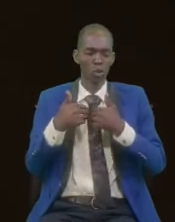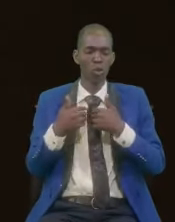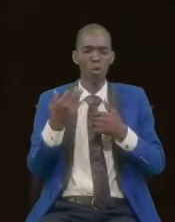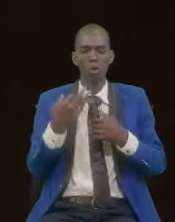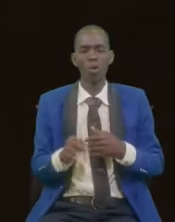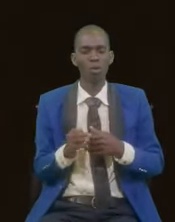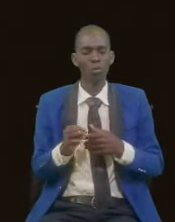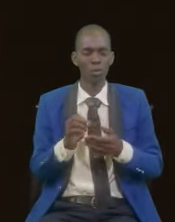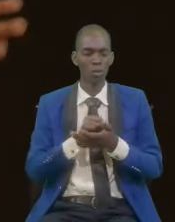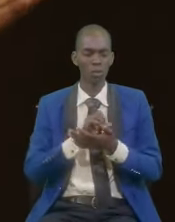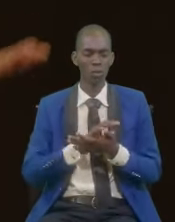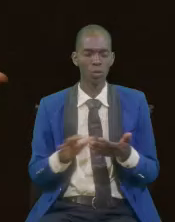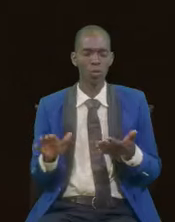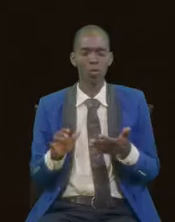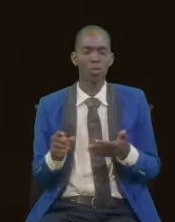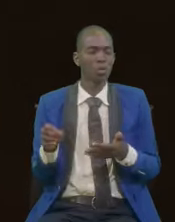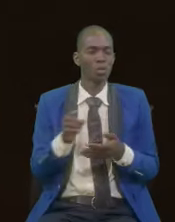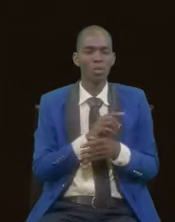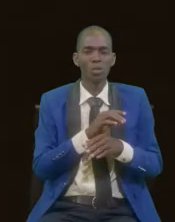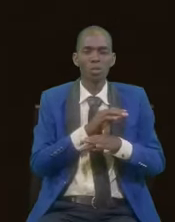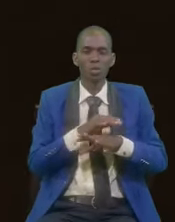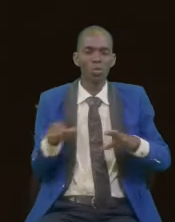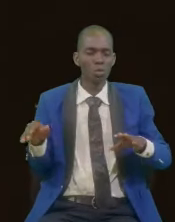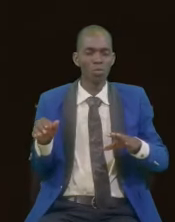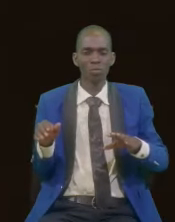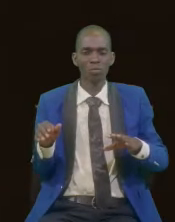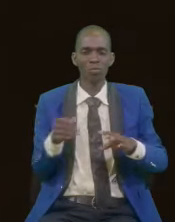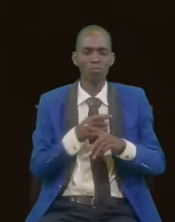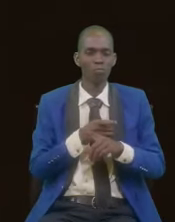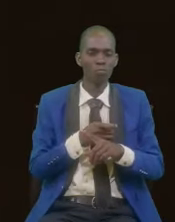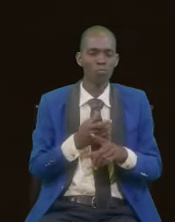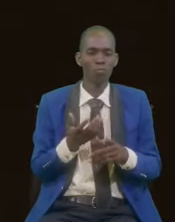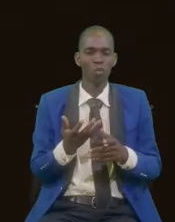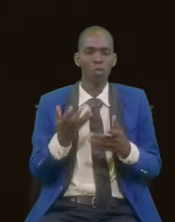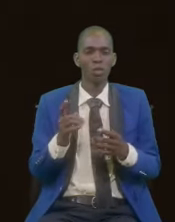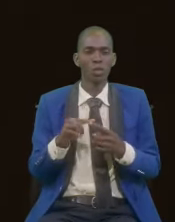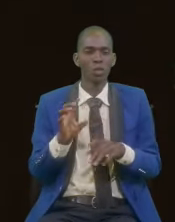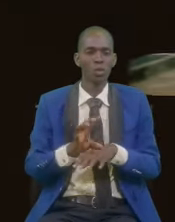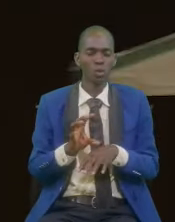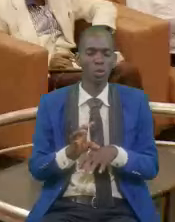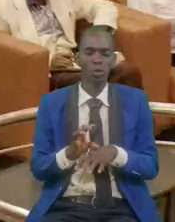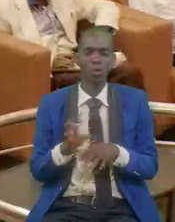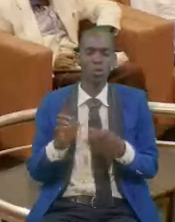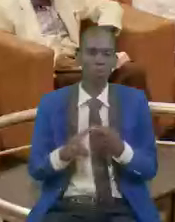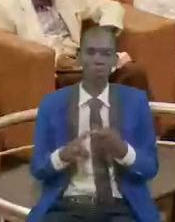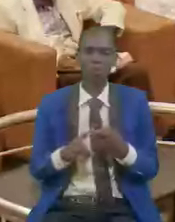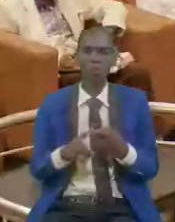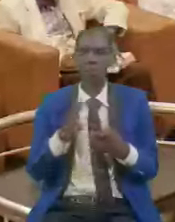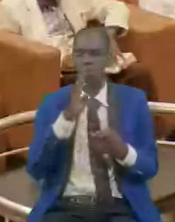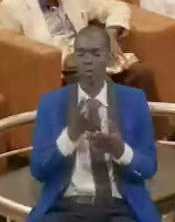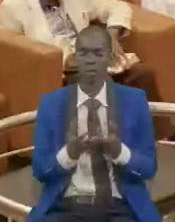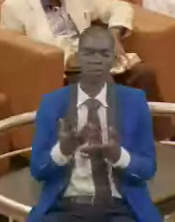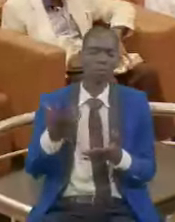don't want the church to be glorious. They want the church to be